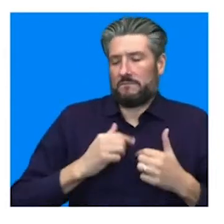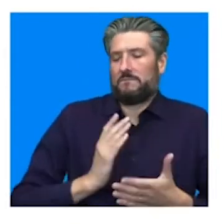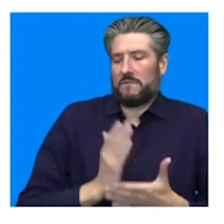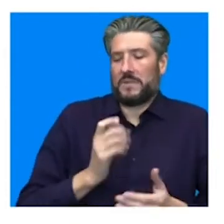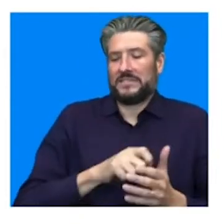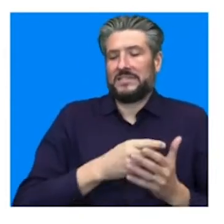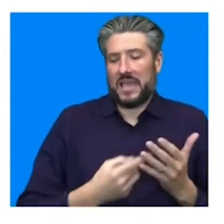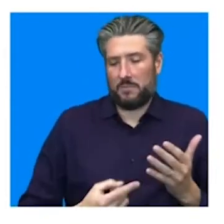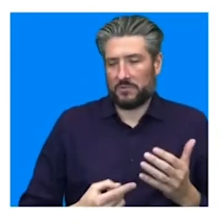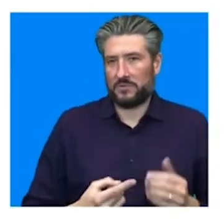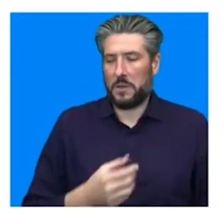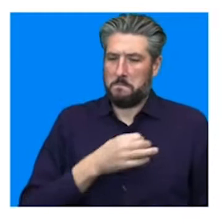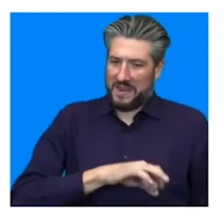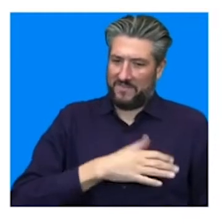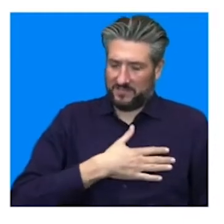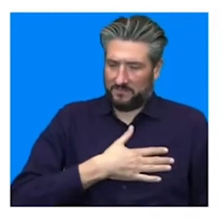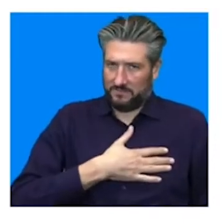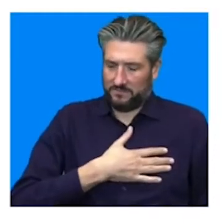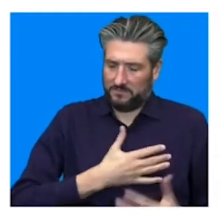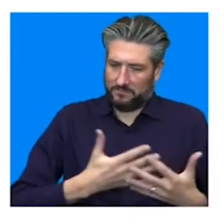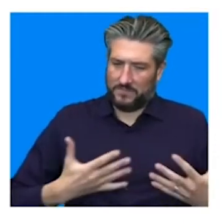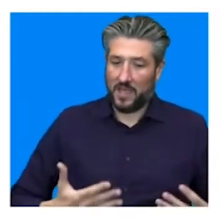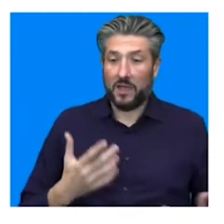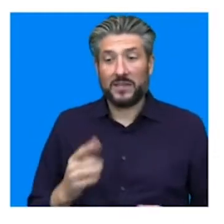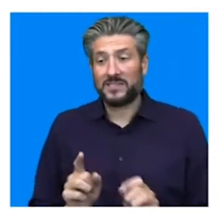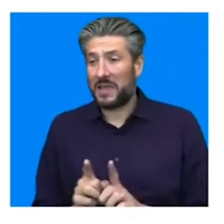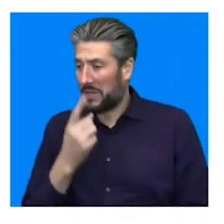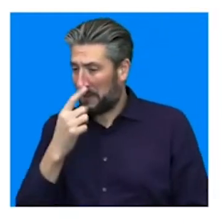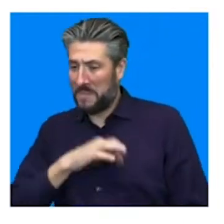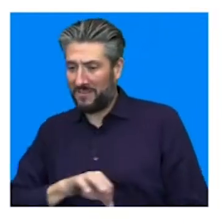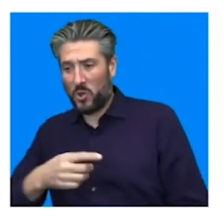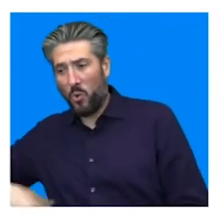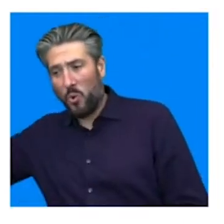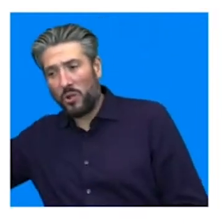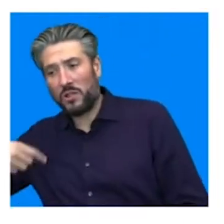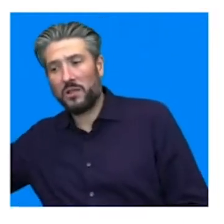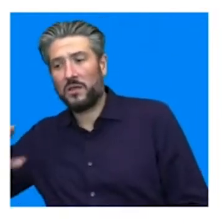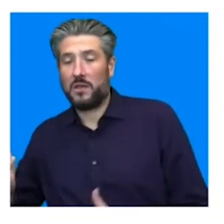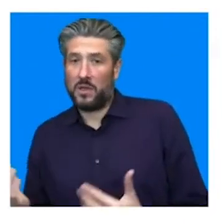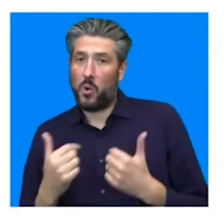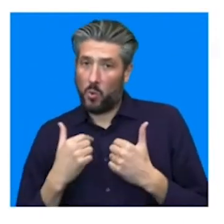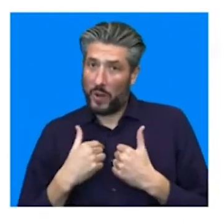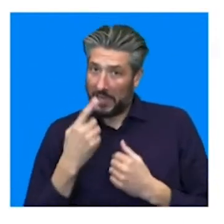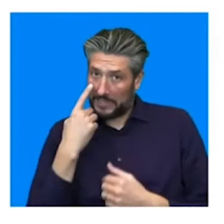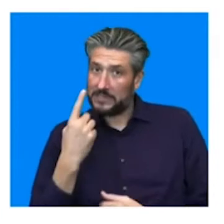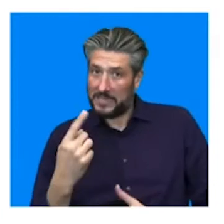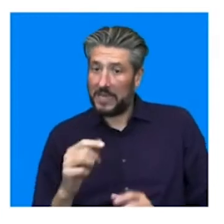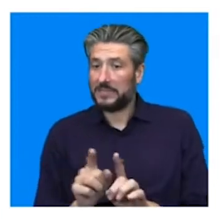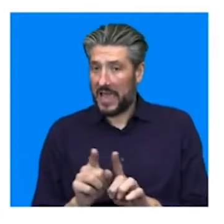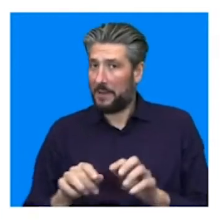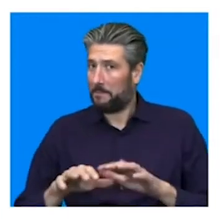benefit can still exist for all of us as well. And I think this is very much what we see when we actually